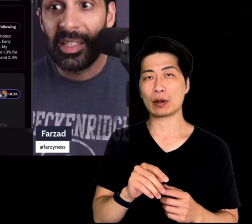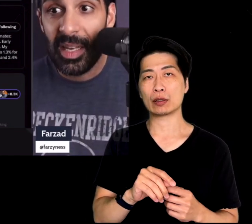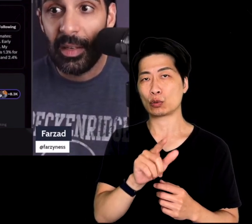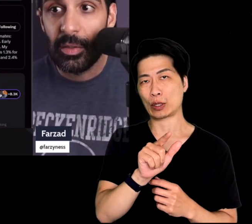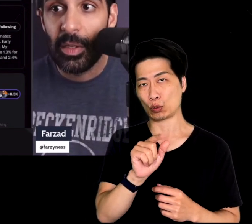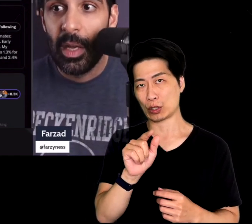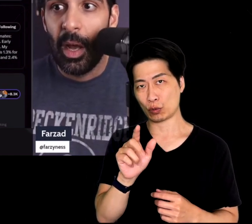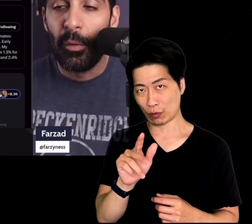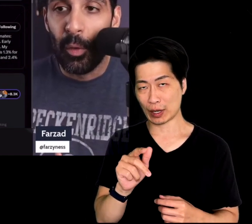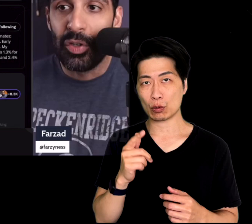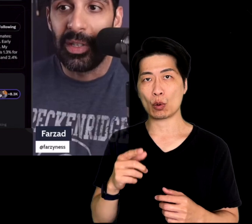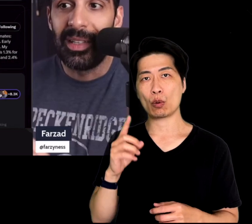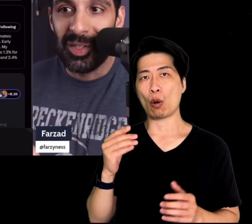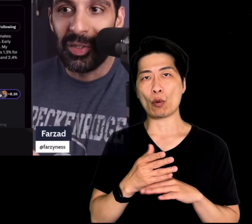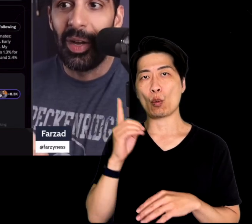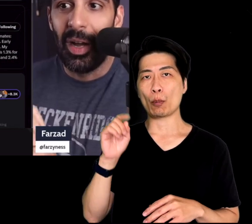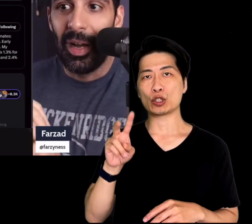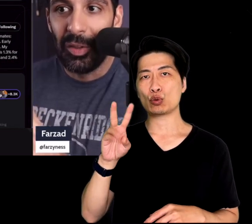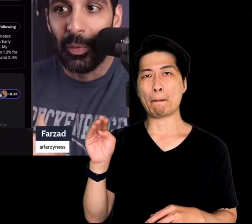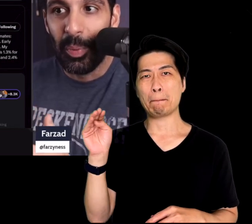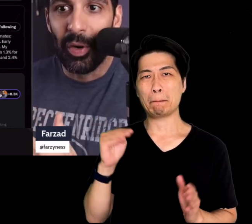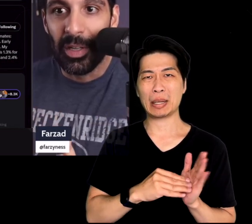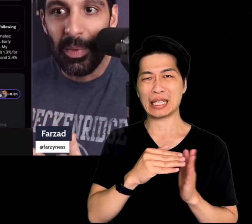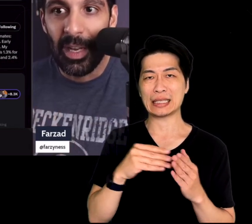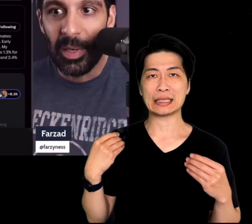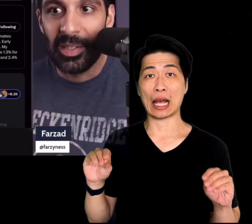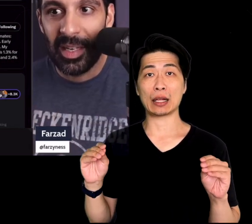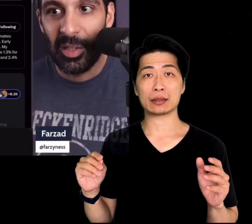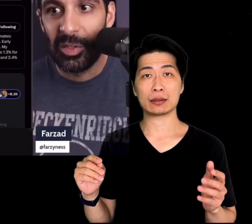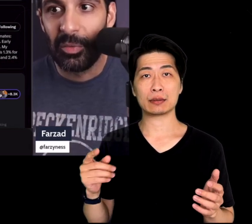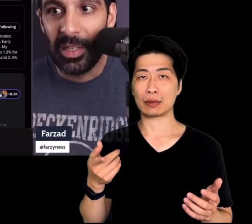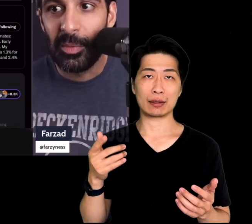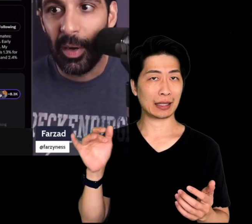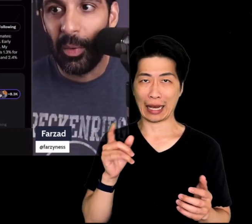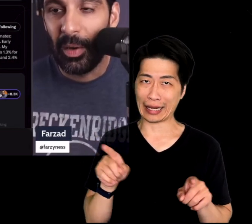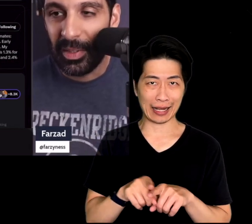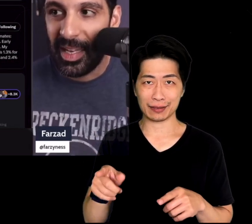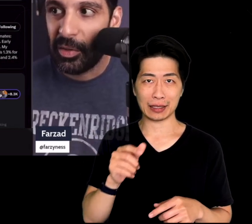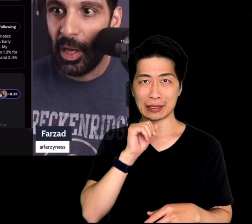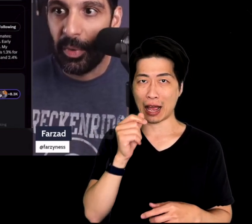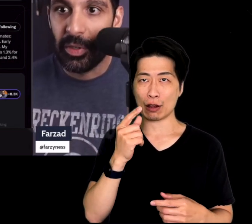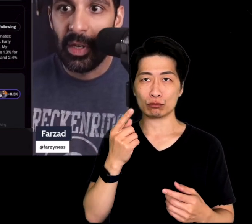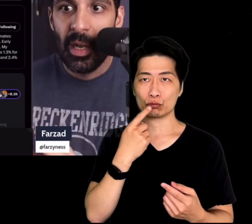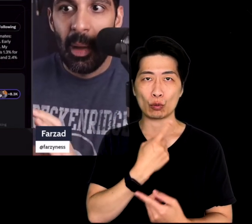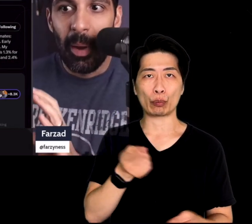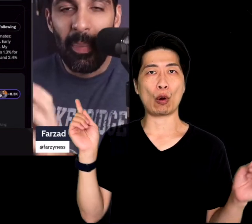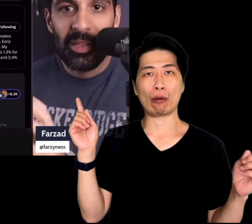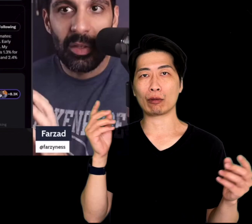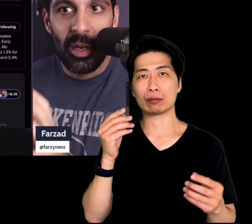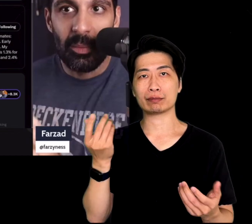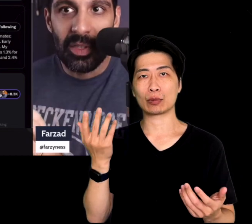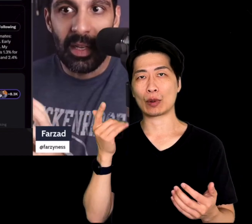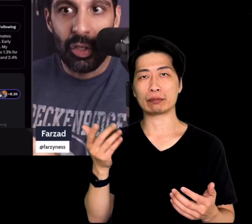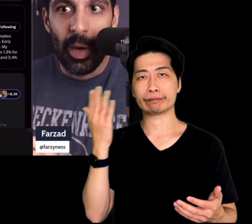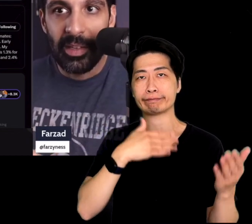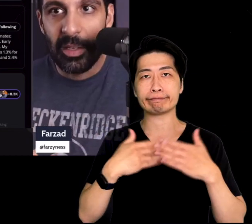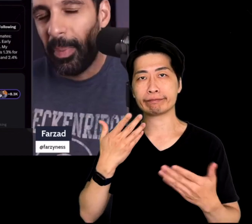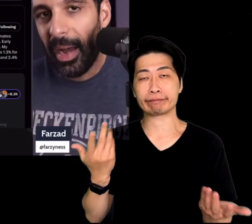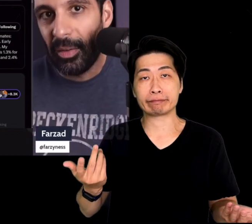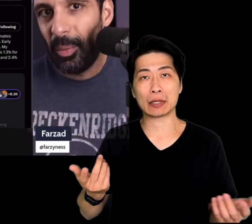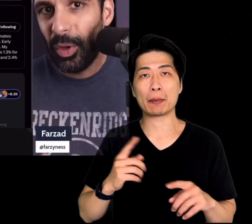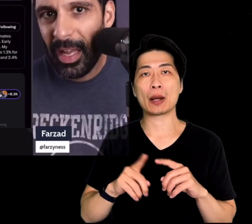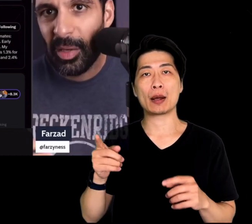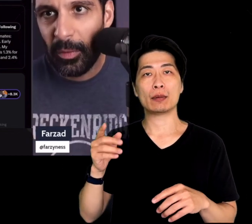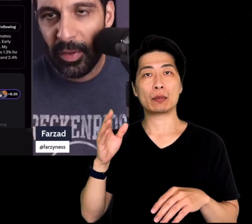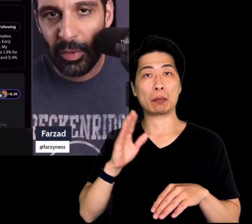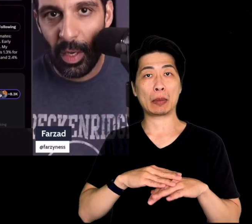million sales. Unfortunately, this is underreported in the media because Tesla doesn't release Model Y sales numbers. But based on the numbers that Troy has